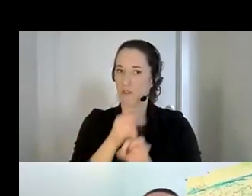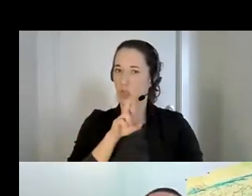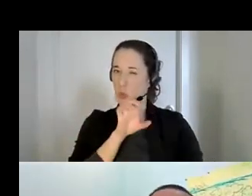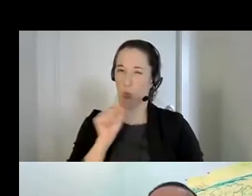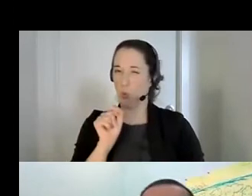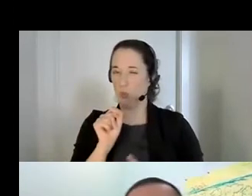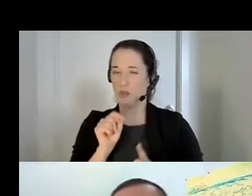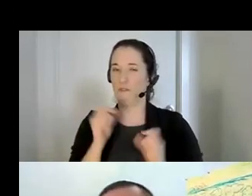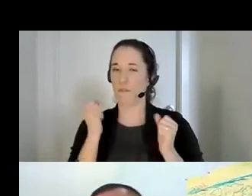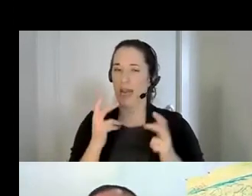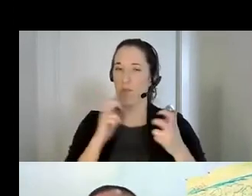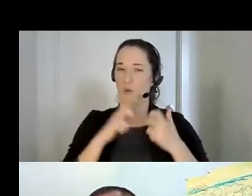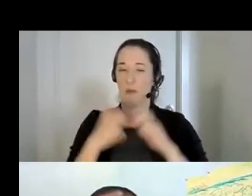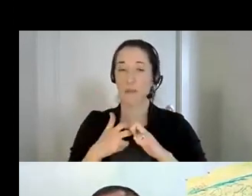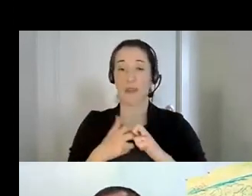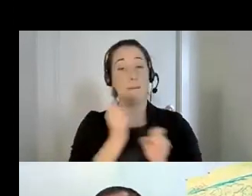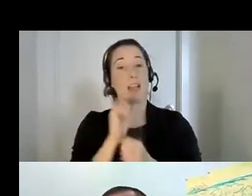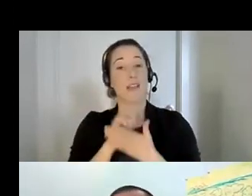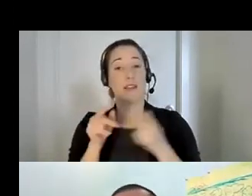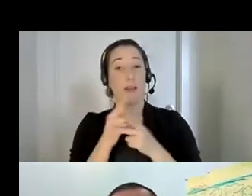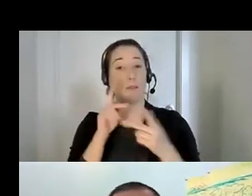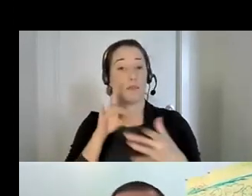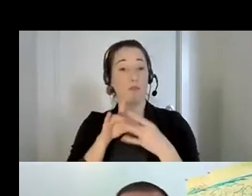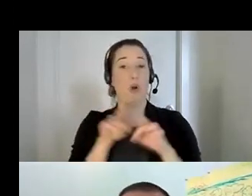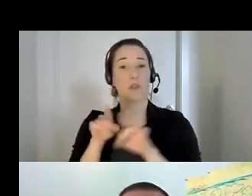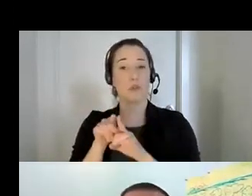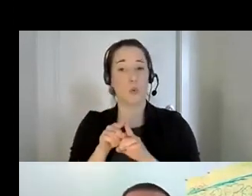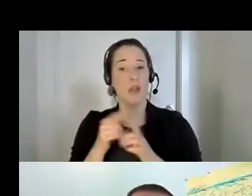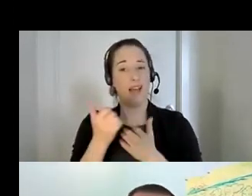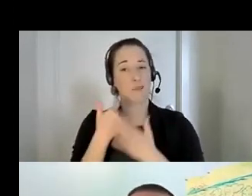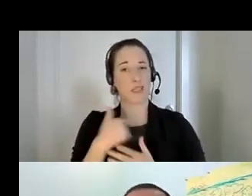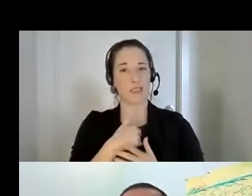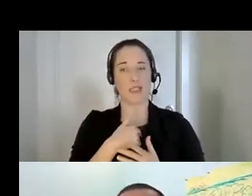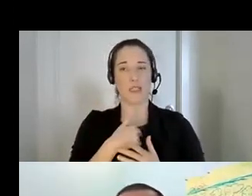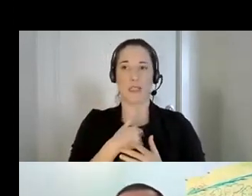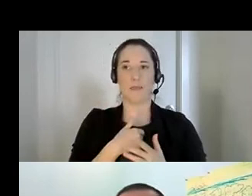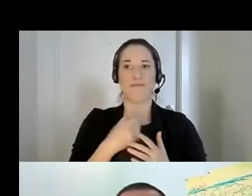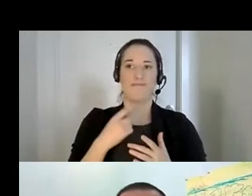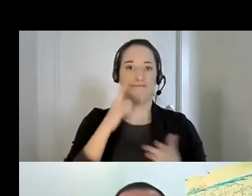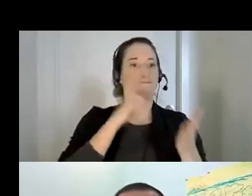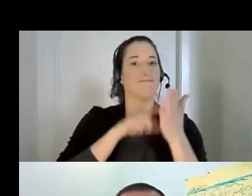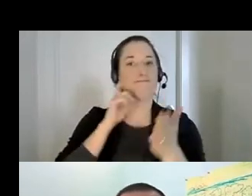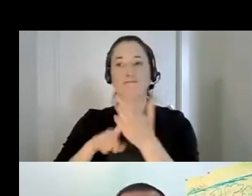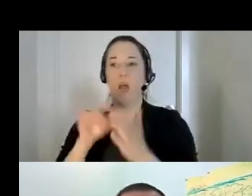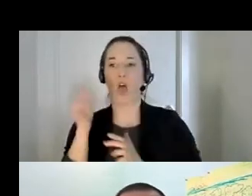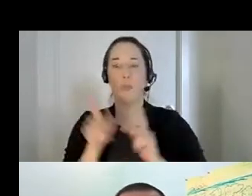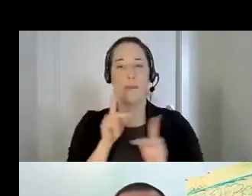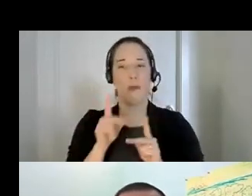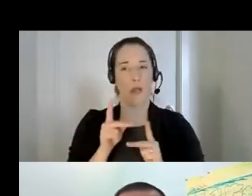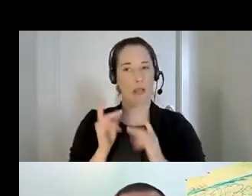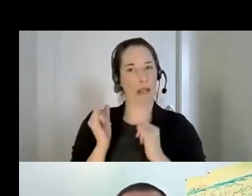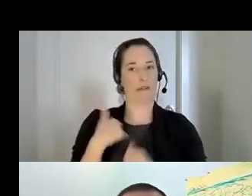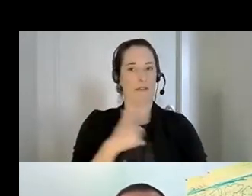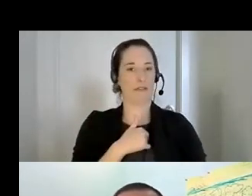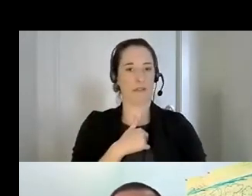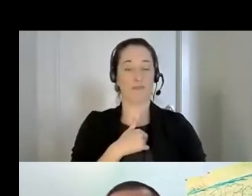Making this kind of connection also directs us to see beyond ourselves and also see other people who are like us, which leads me